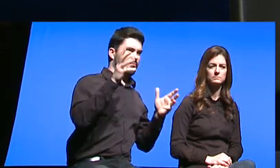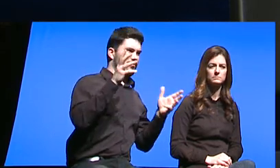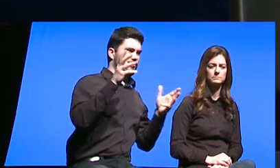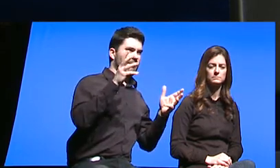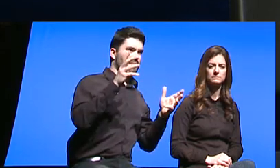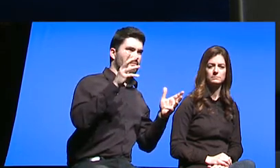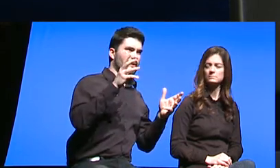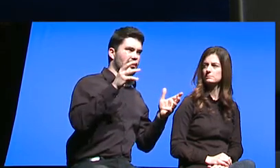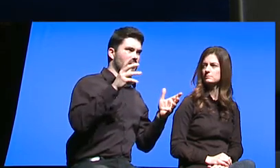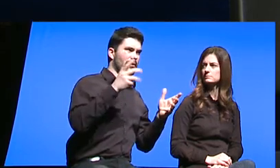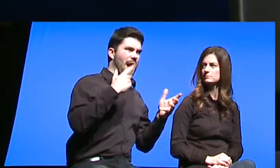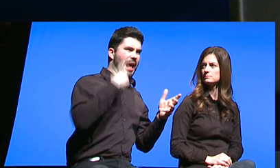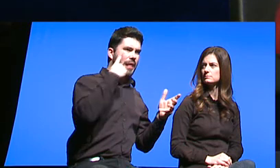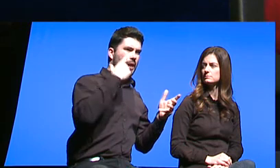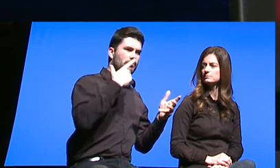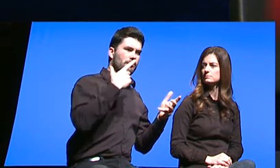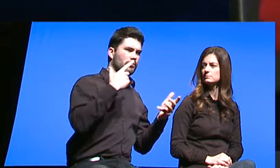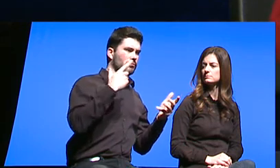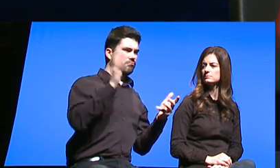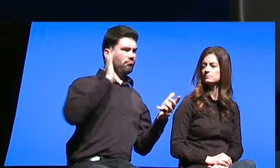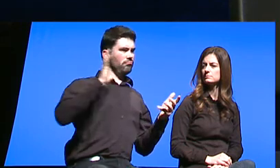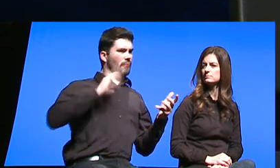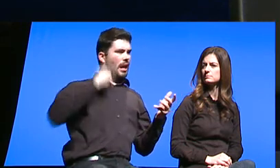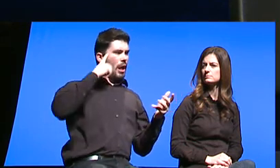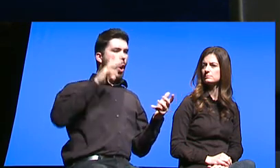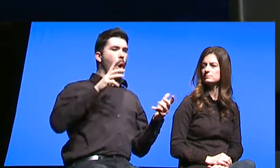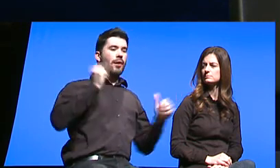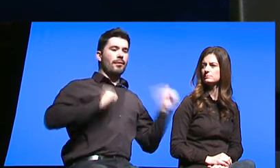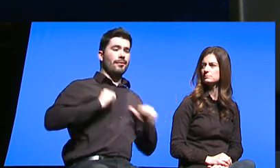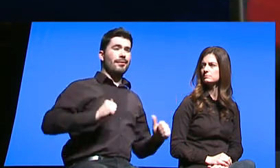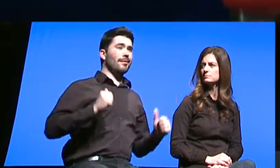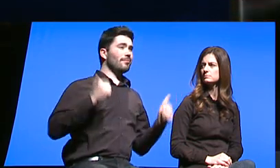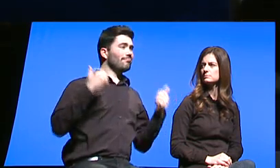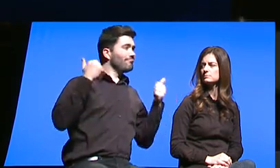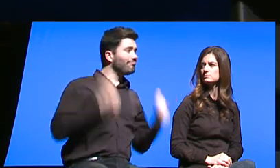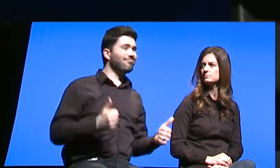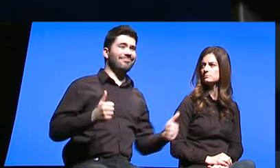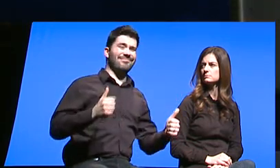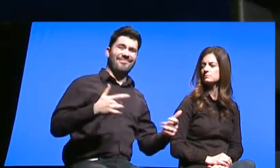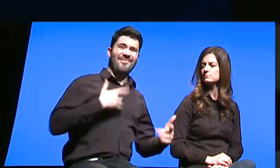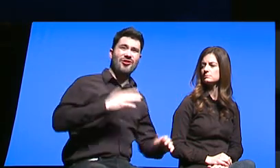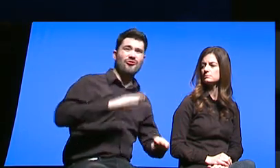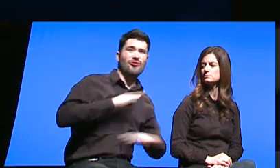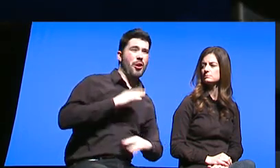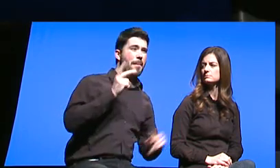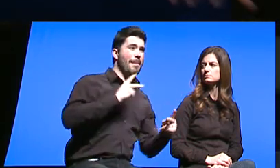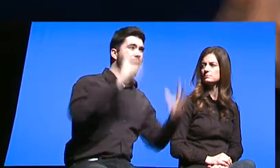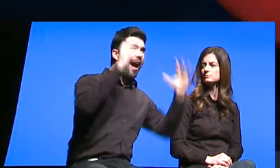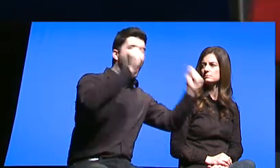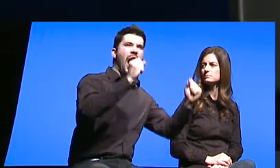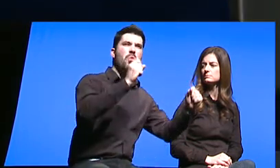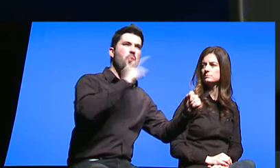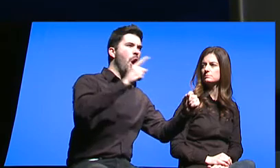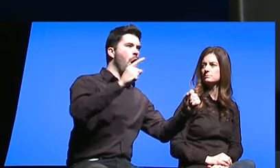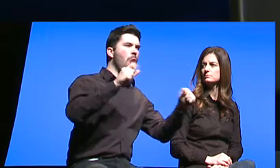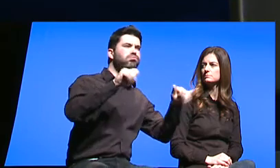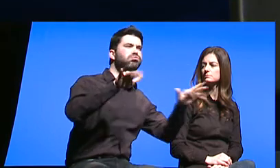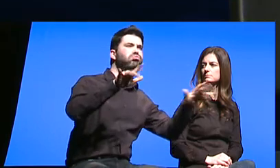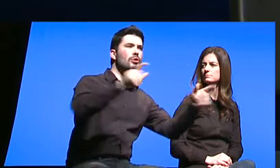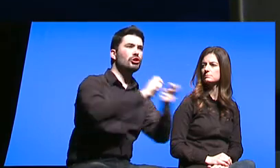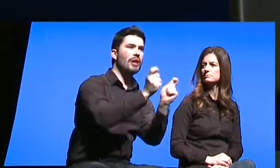people that I thought it would get? I thought in the beginning it would be, oh, I'll do performance, I'll feel good afterwards, and people go outside and, you know, just organize things. But it was like, no,